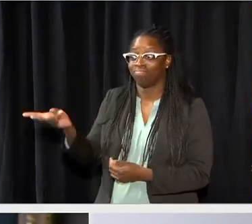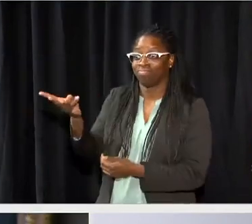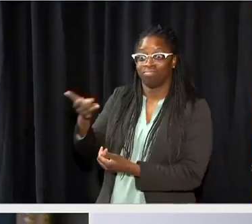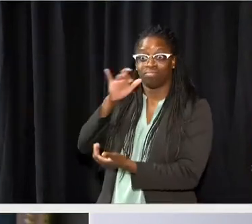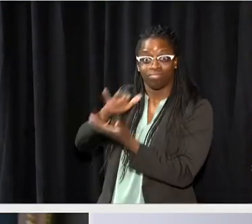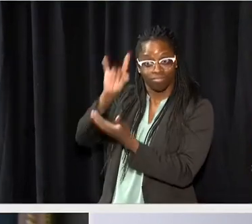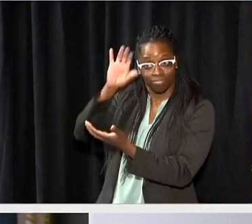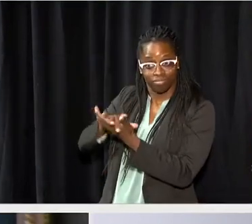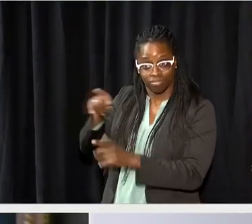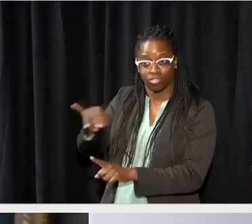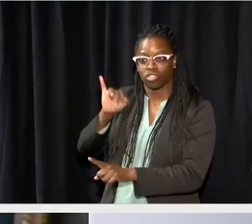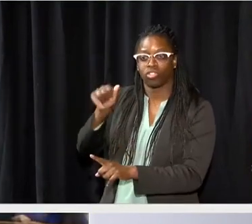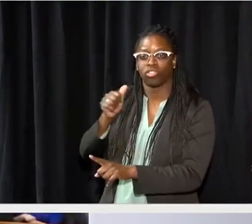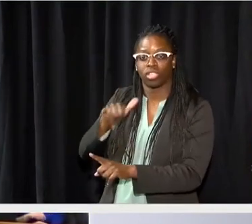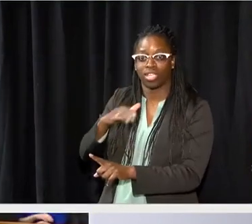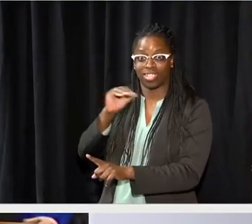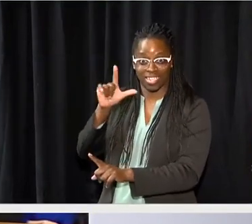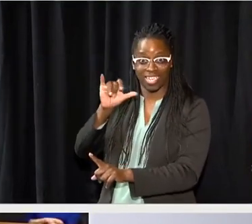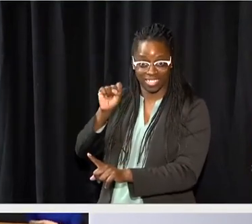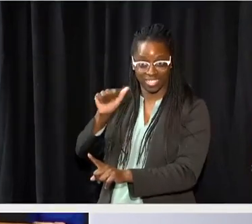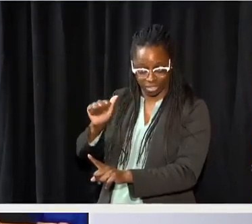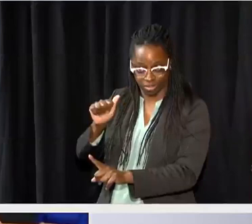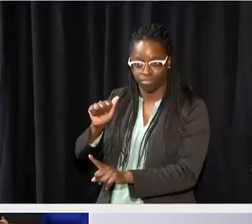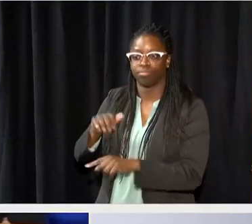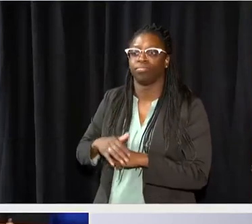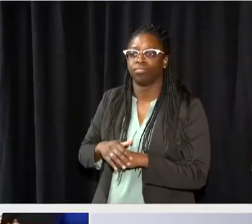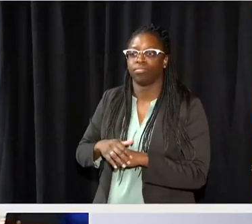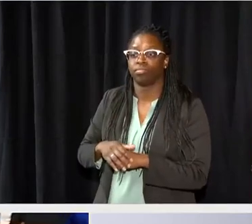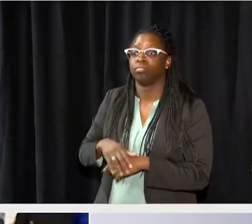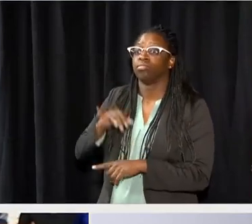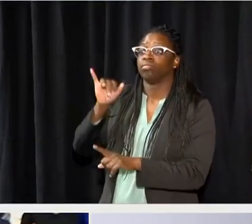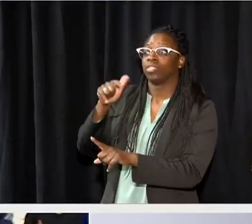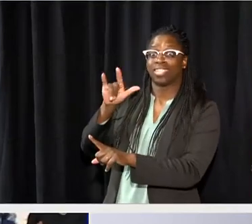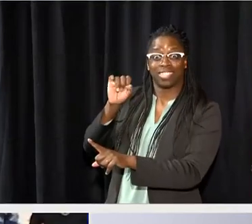Lisa Savage. Jay and Lisa. Jay.